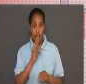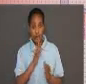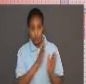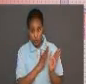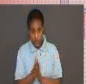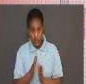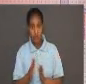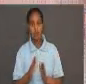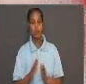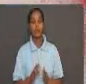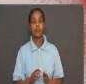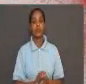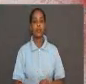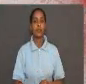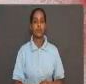begin, students?